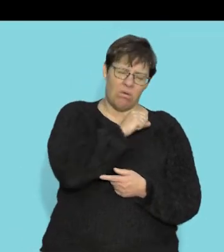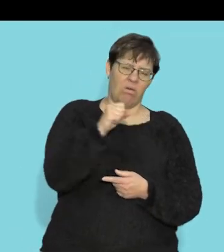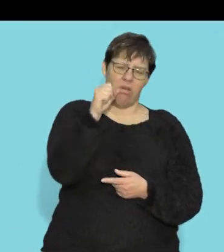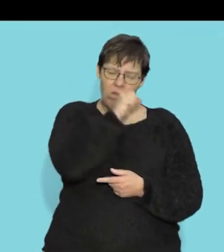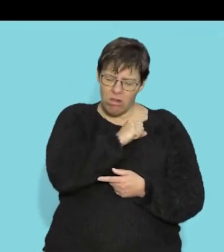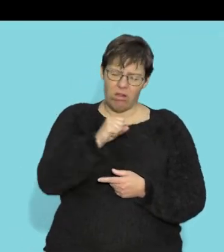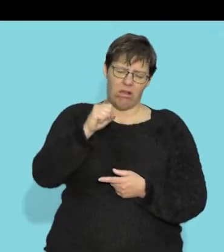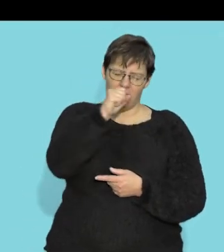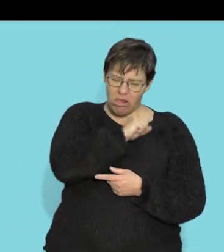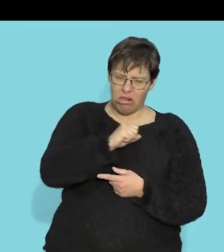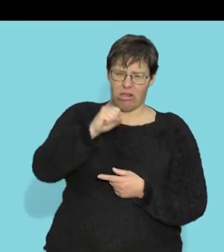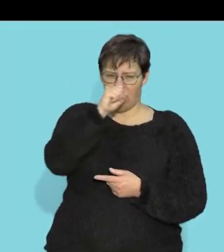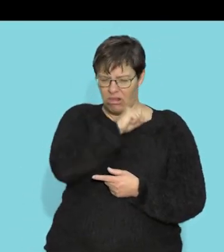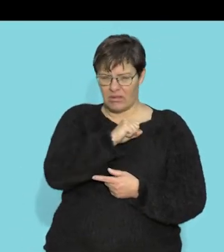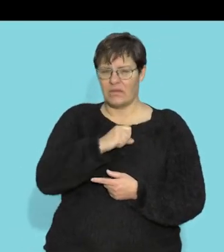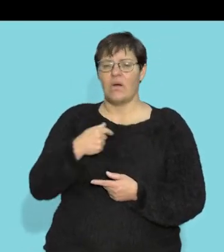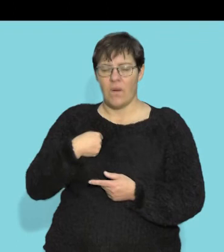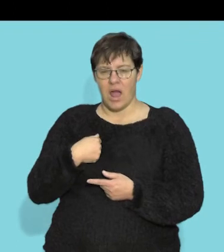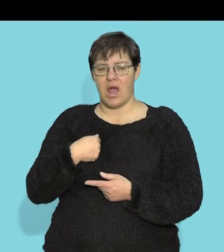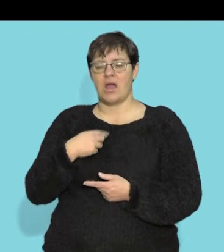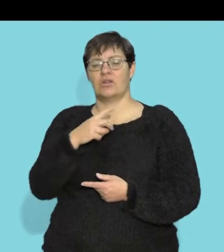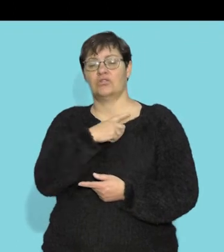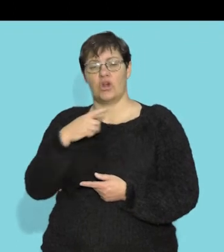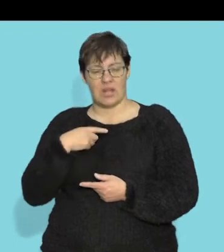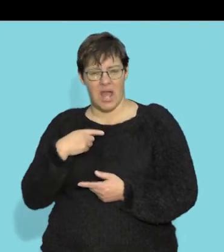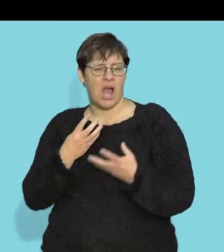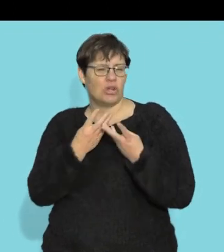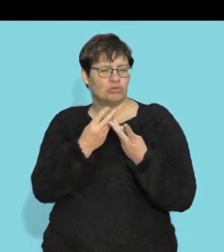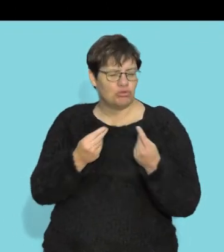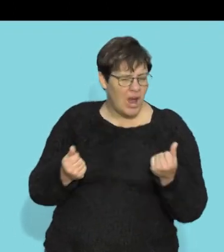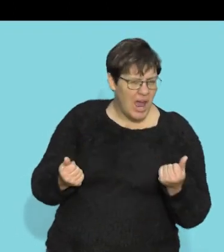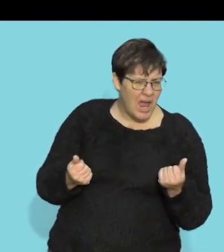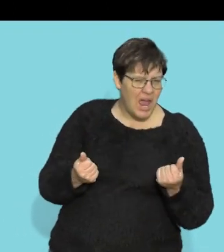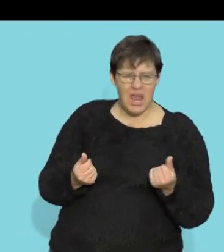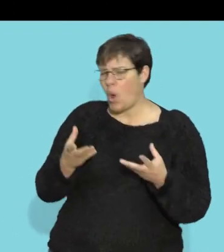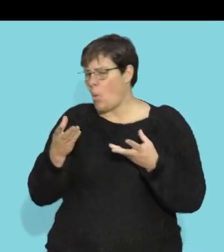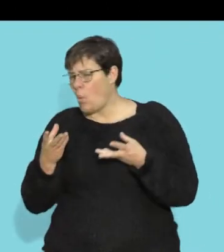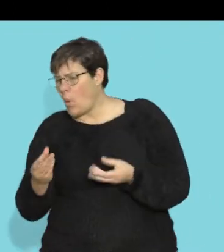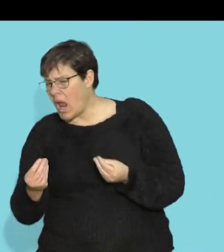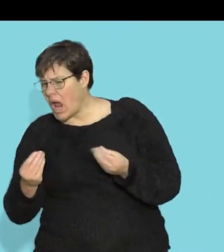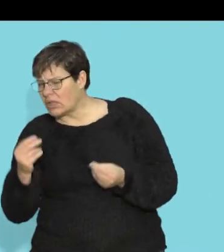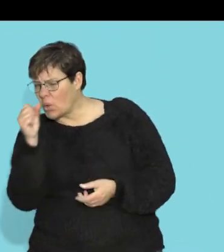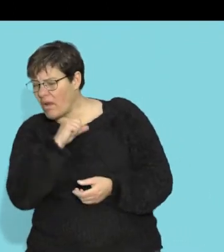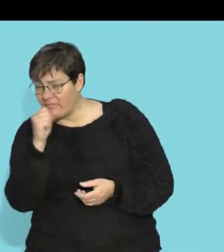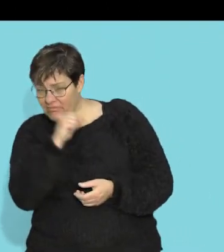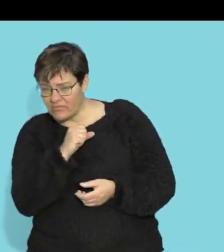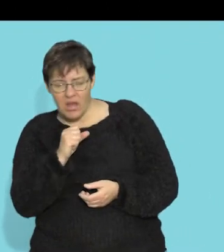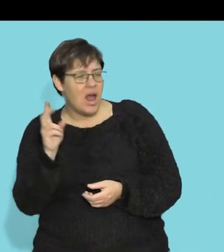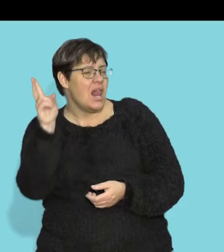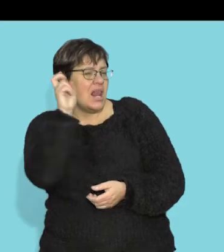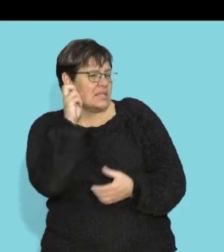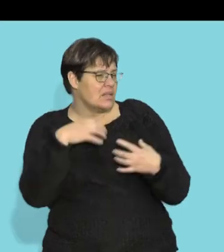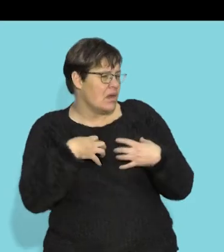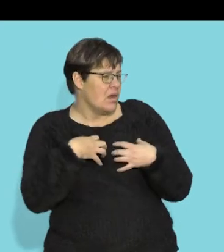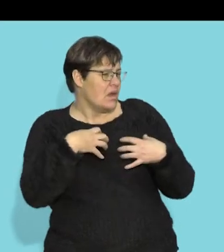is why doctors often ask, is it a dry cough? Is it a wet cough? They listen to your